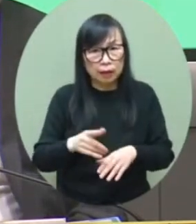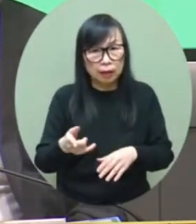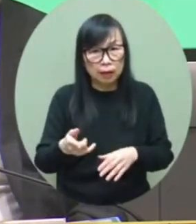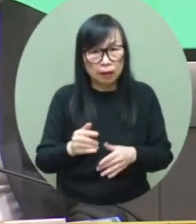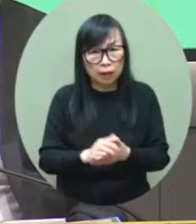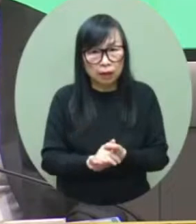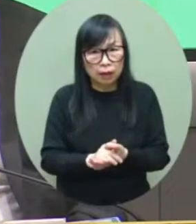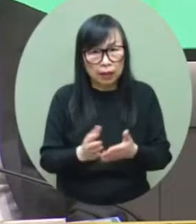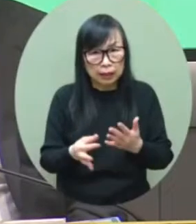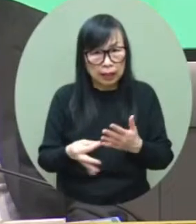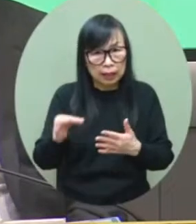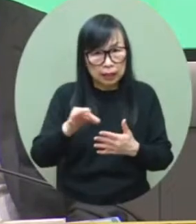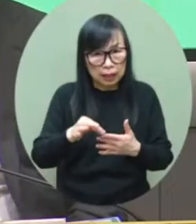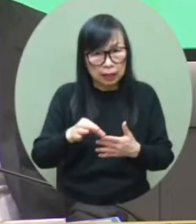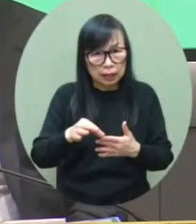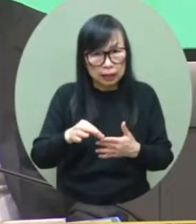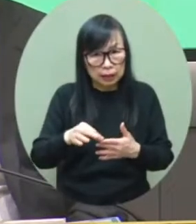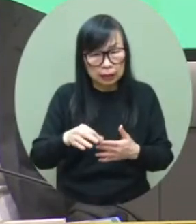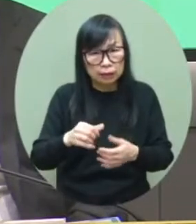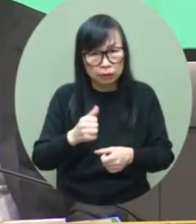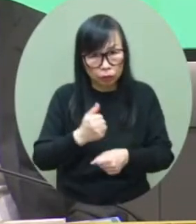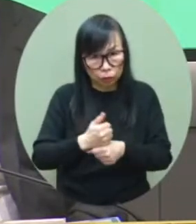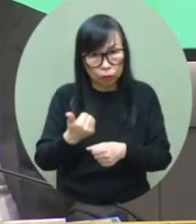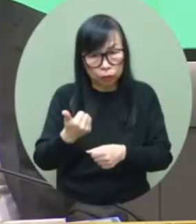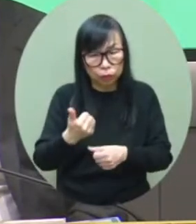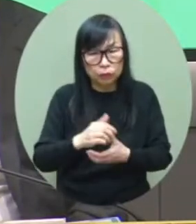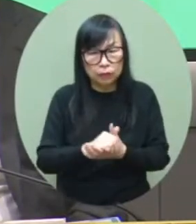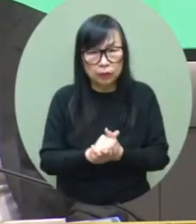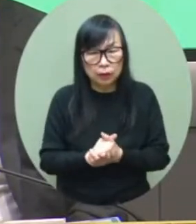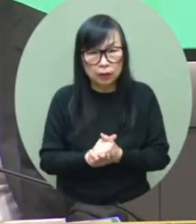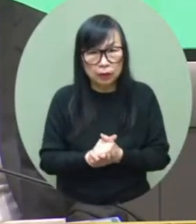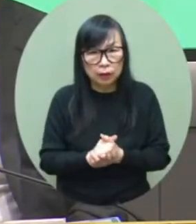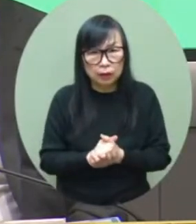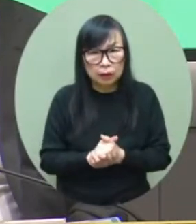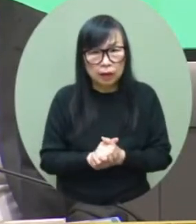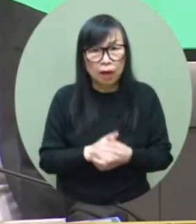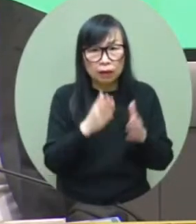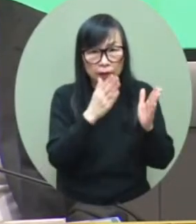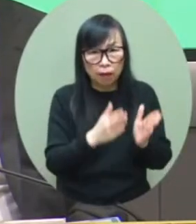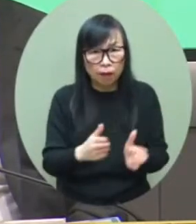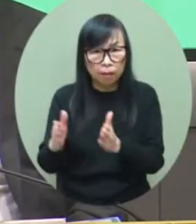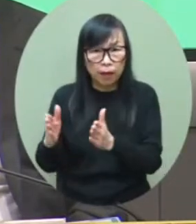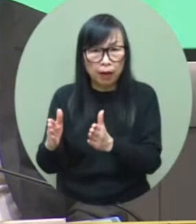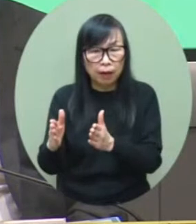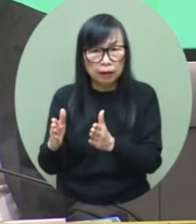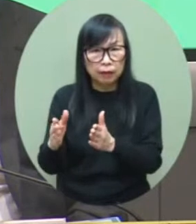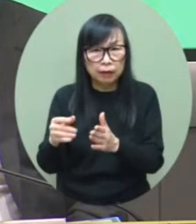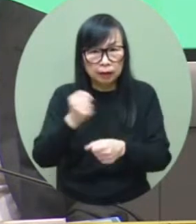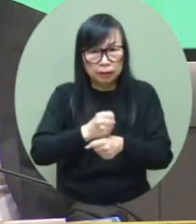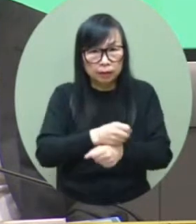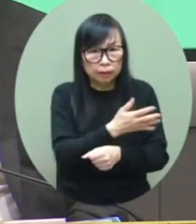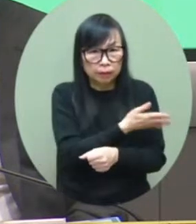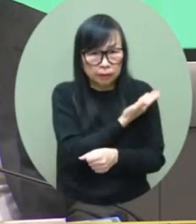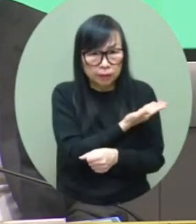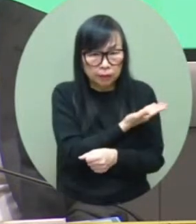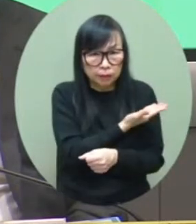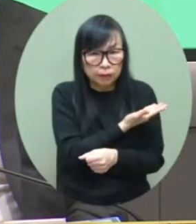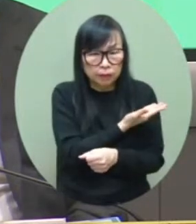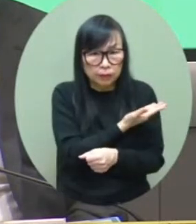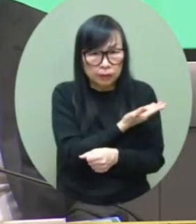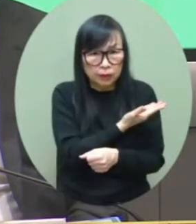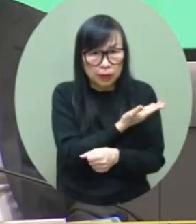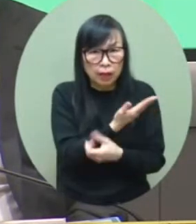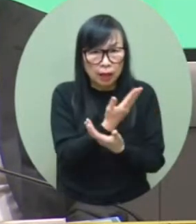because we have raised the safety coefficient, so we have more we are deploying more resources with better